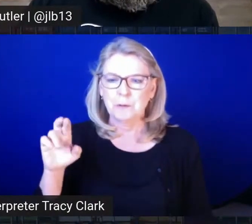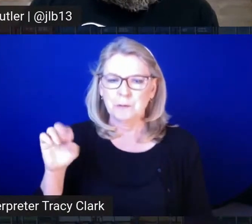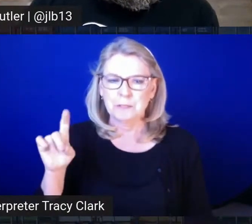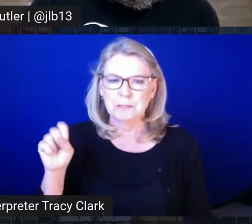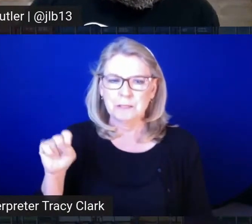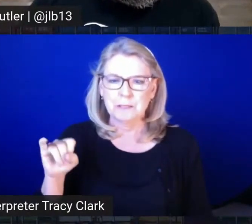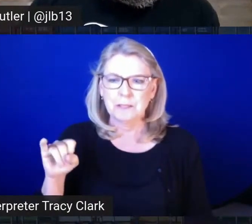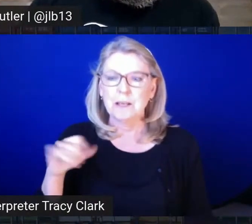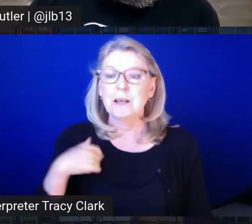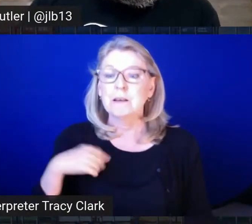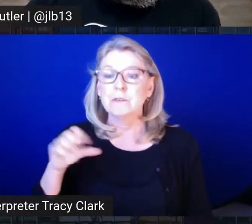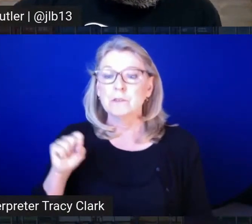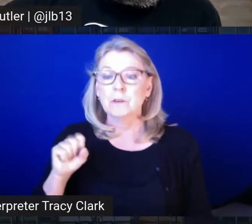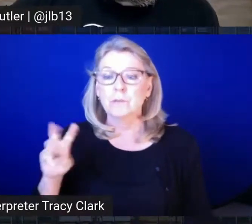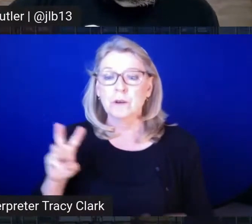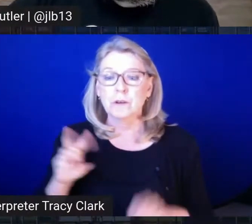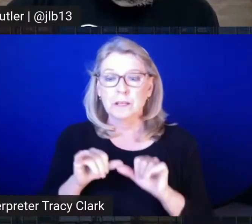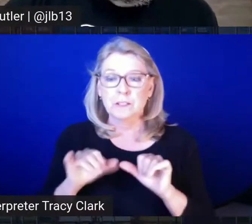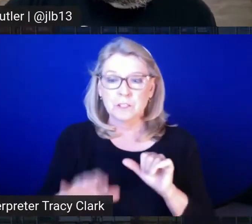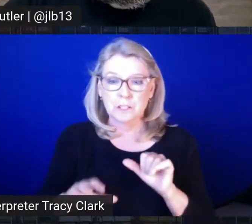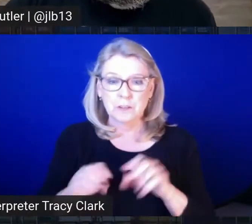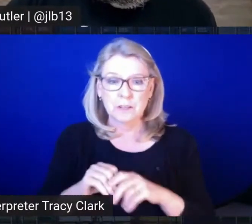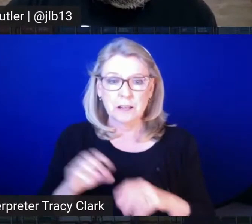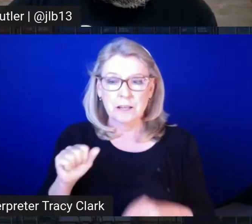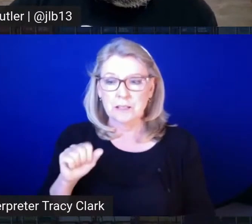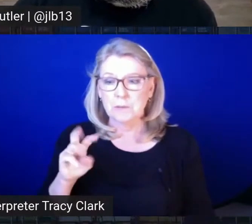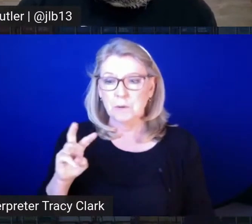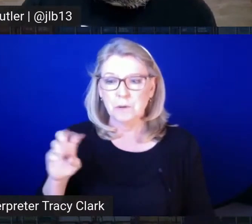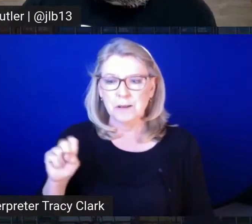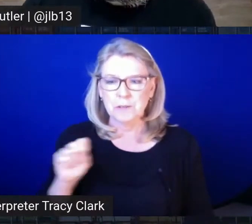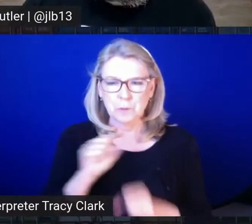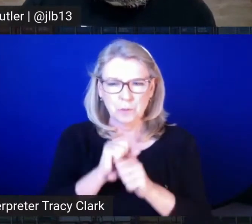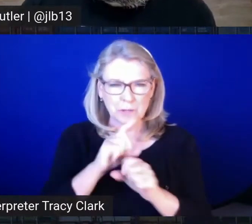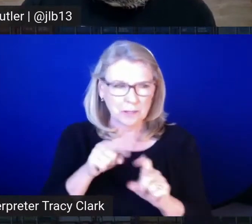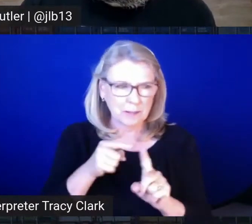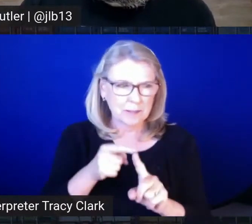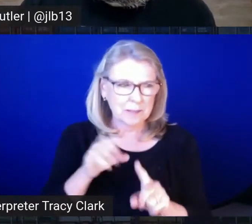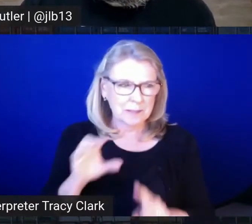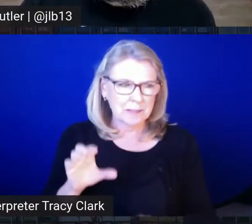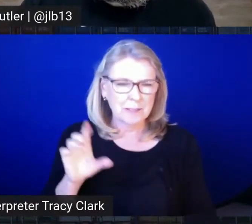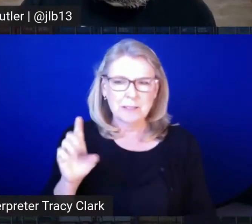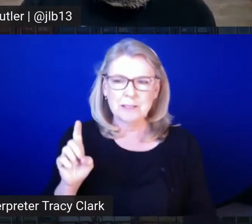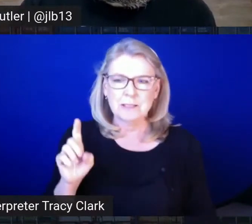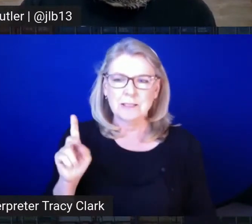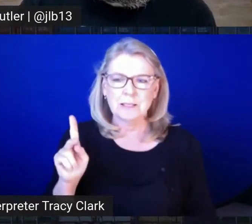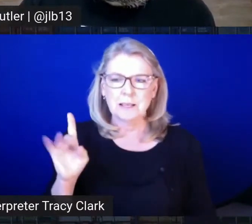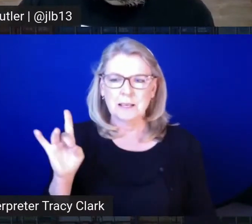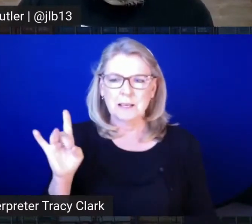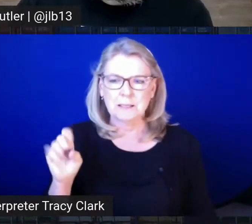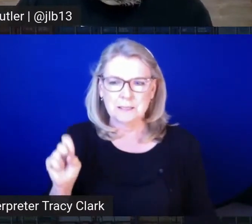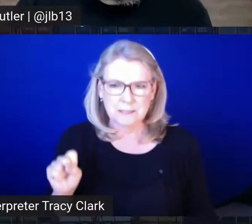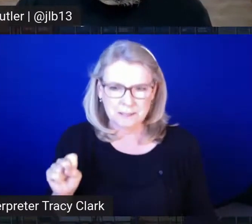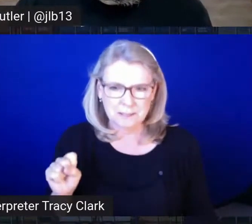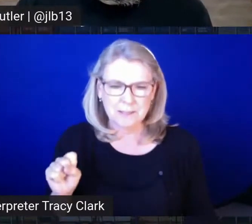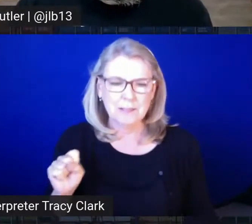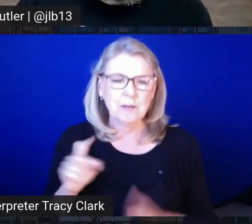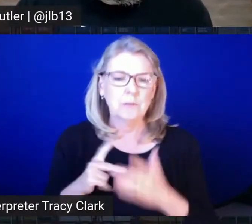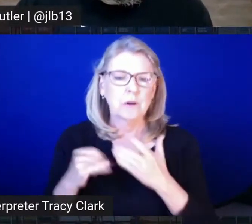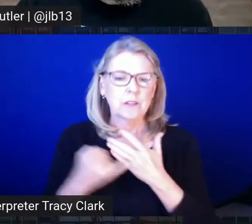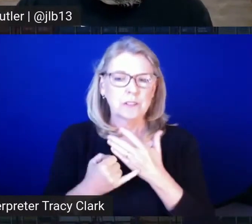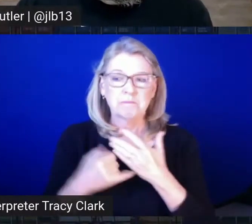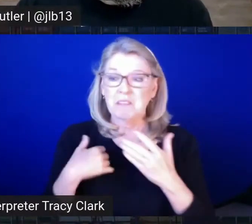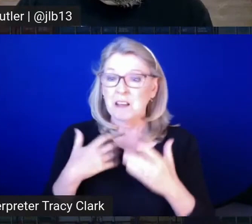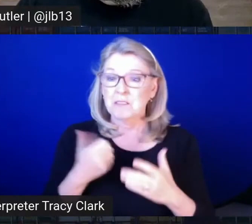specifically working on the CDK8s project, as you can imagine. And Jesse, do you want to, I have a bunch of slides. You